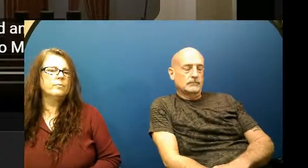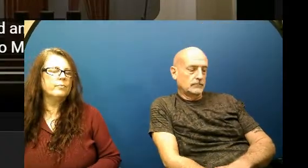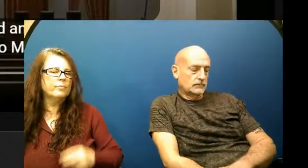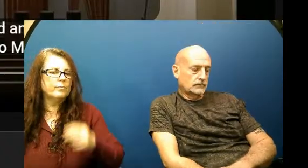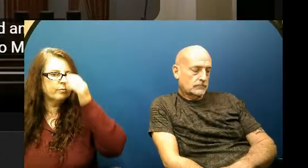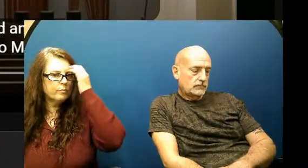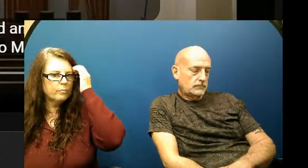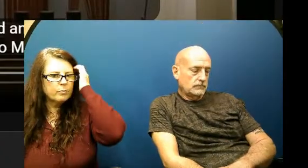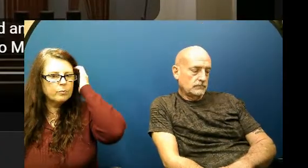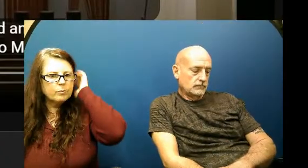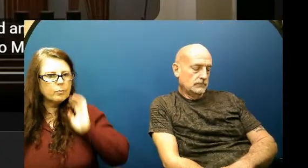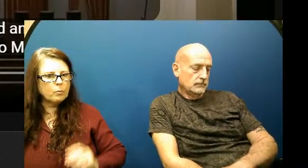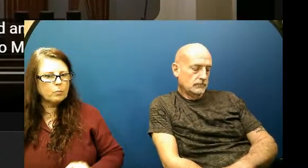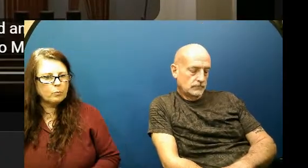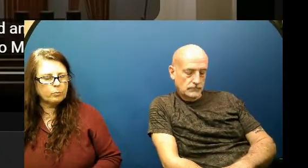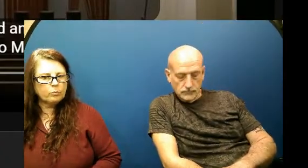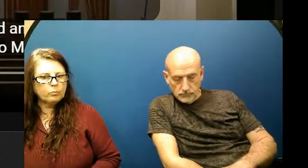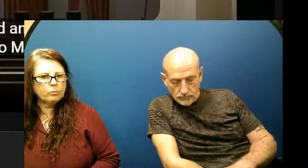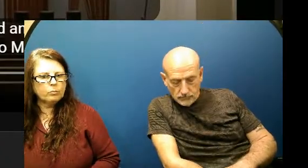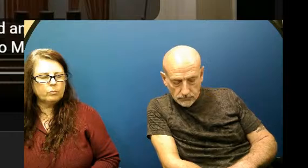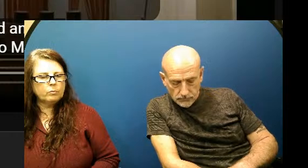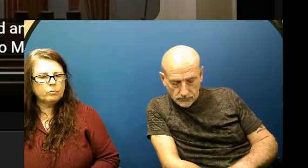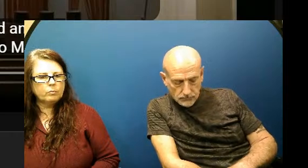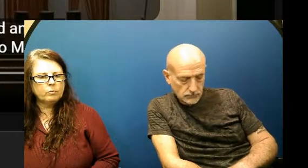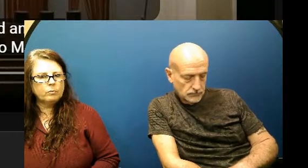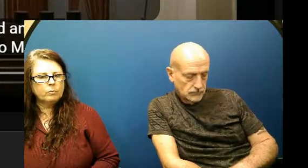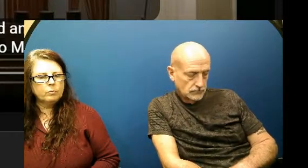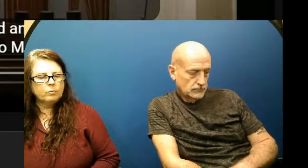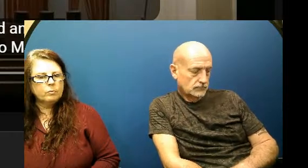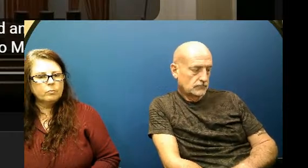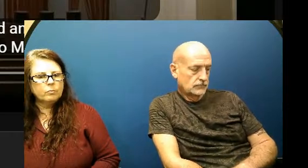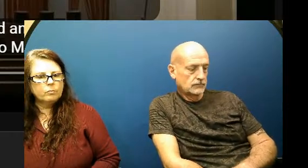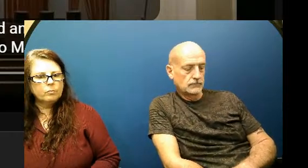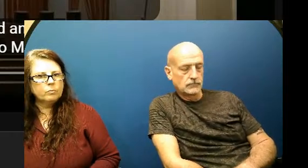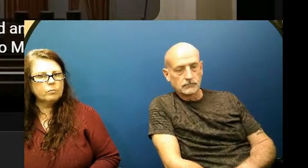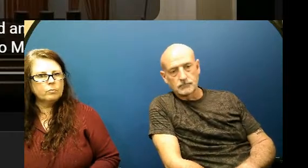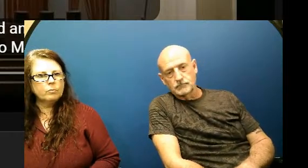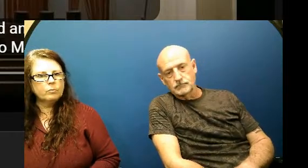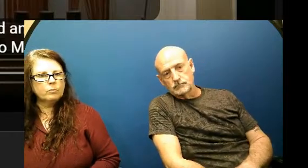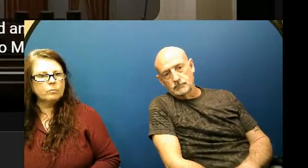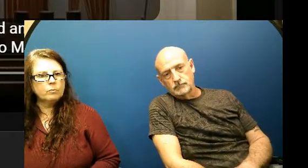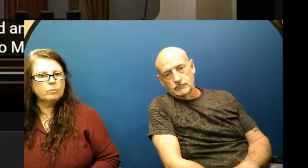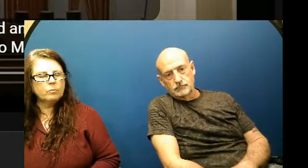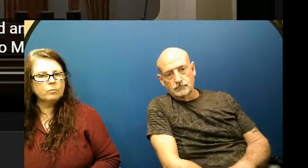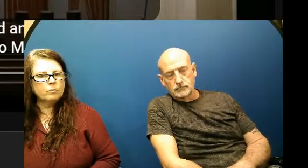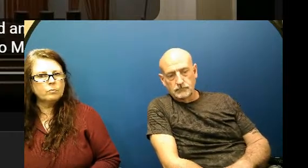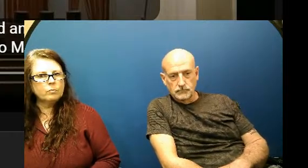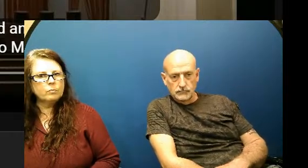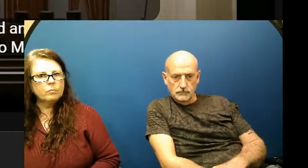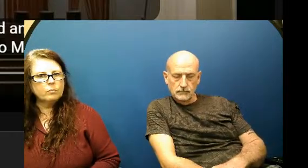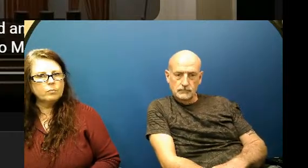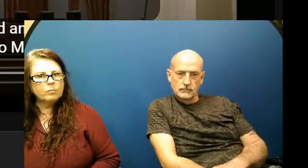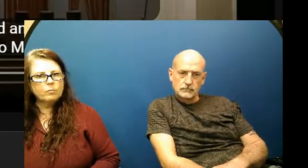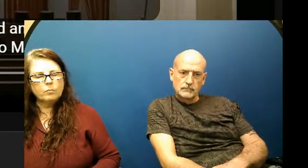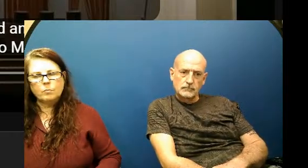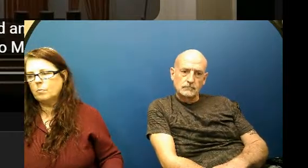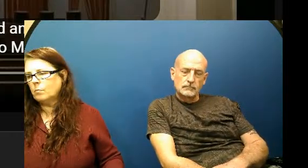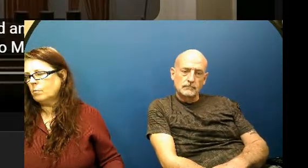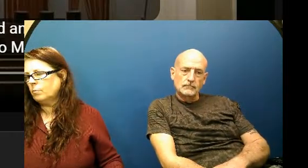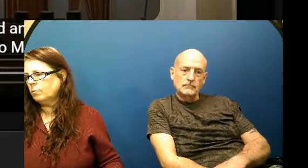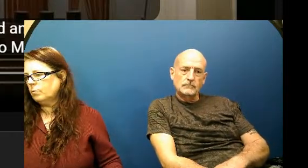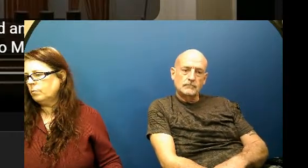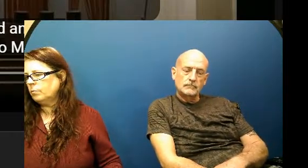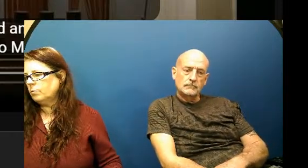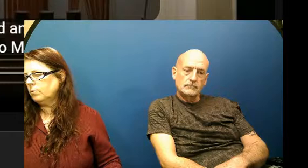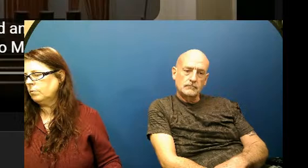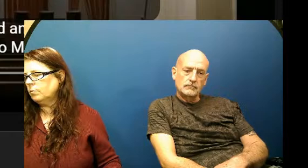Control over the American affiliate. And if it had the capacity, for example, to, in an unqualified fashion, gather data from that affiliate in a way